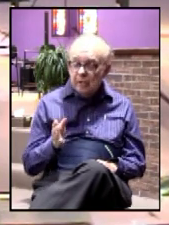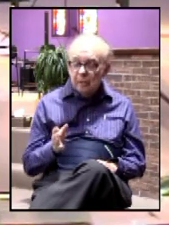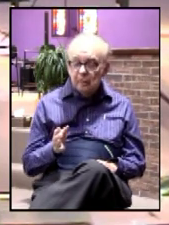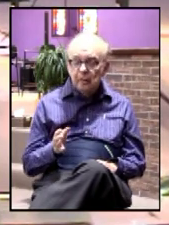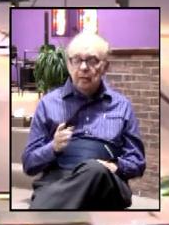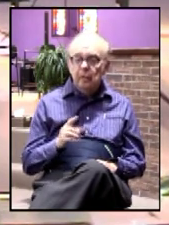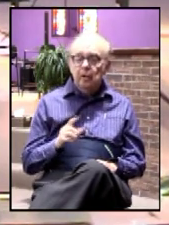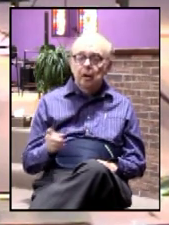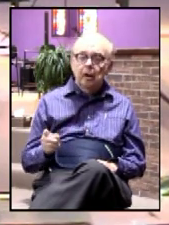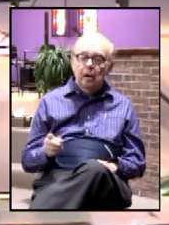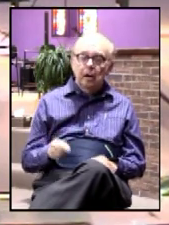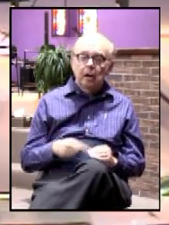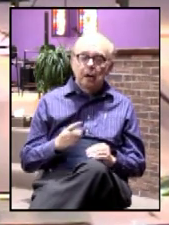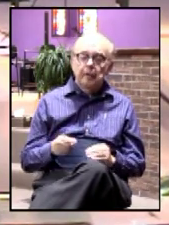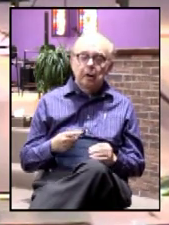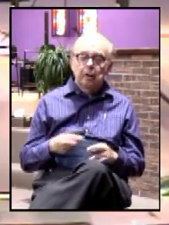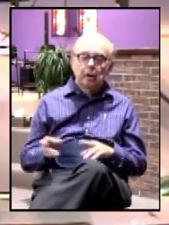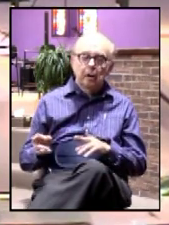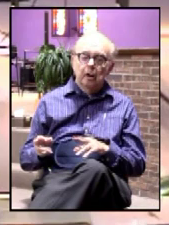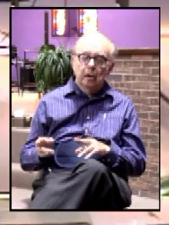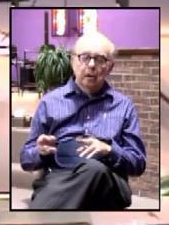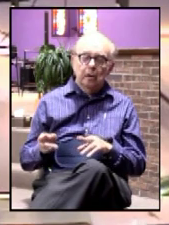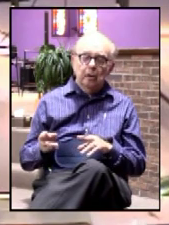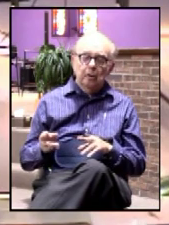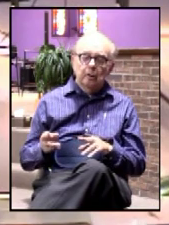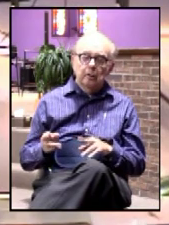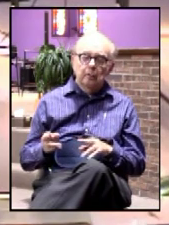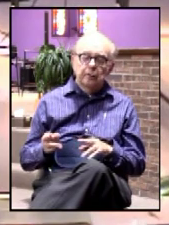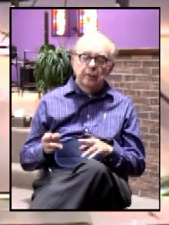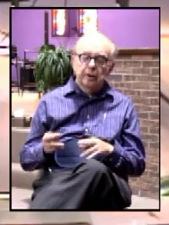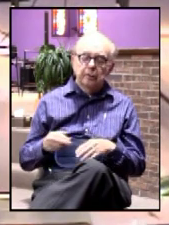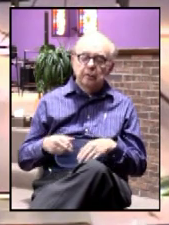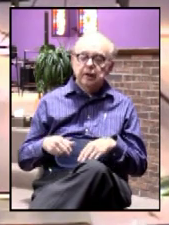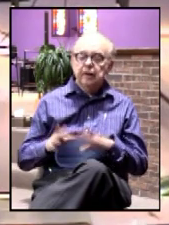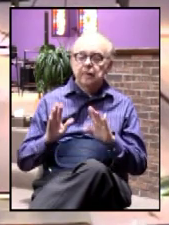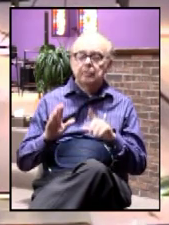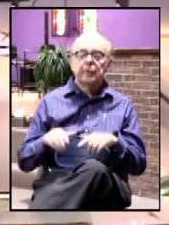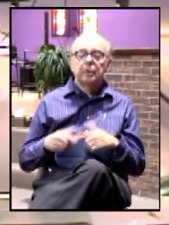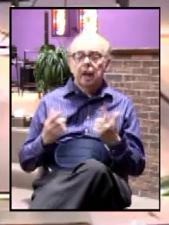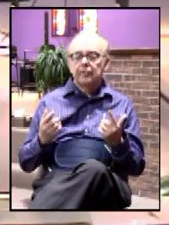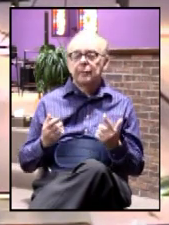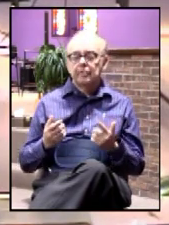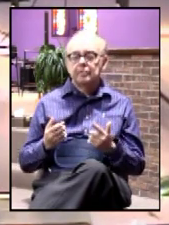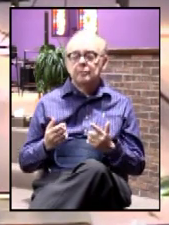of that was just about ready to give their life up.